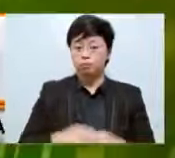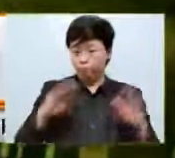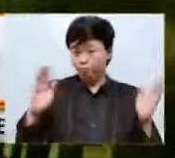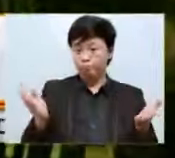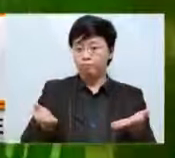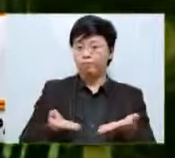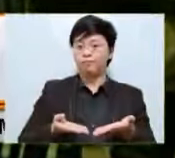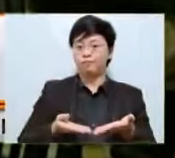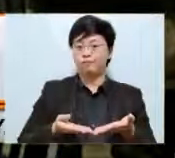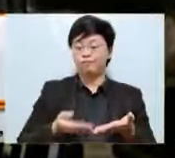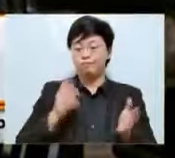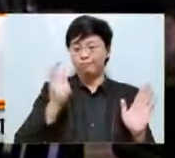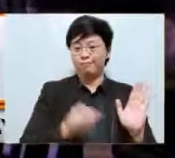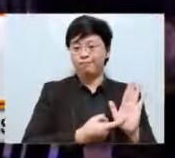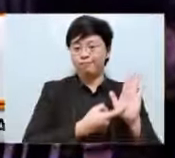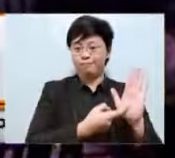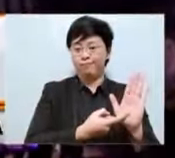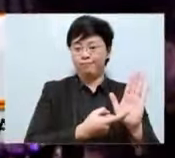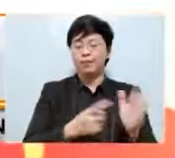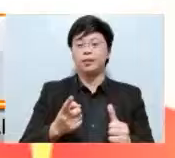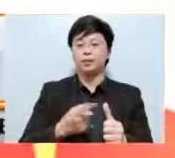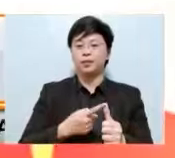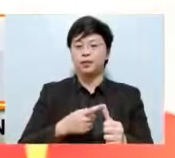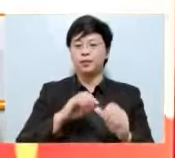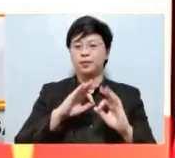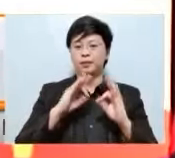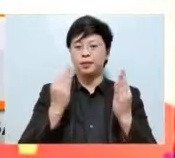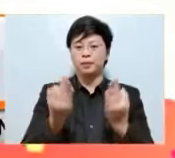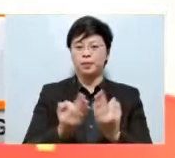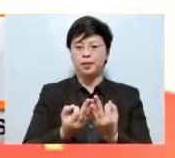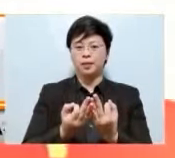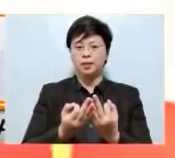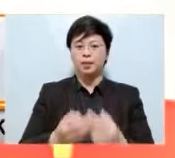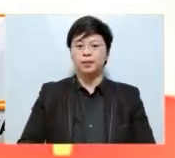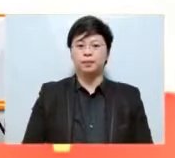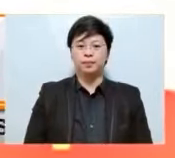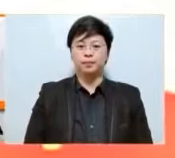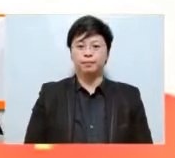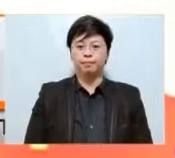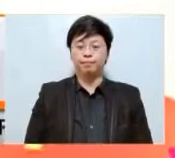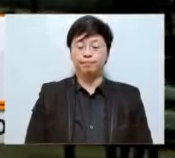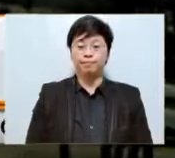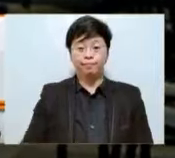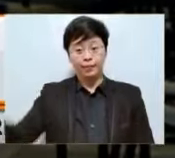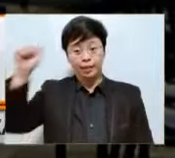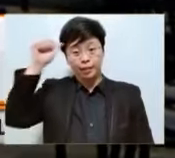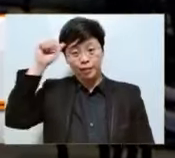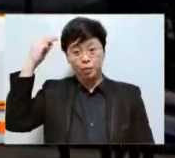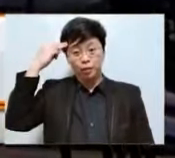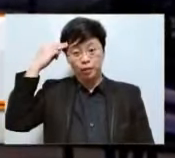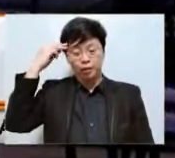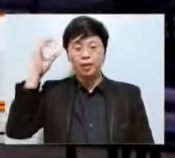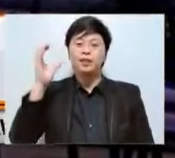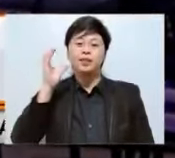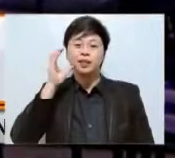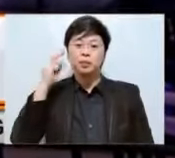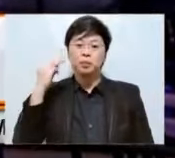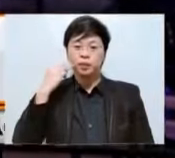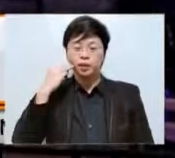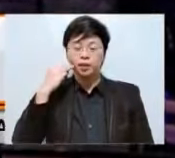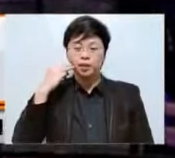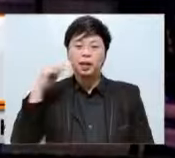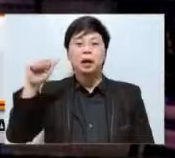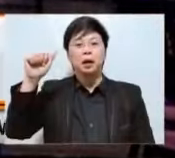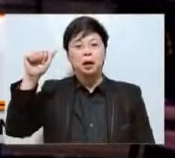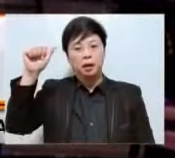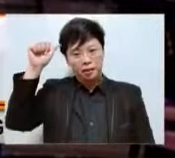nila na The Purse Family. Hands-on daw sina Aga, Charlene, Atasha, at Andres.